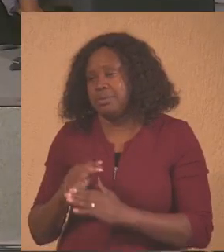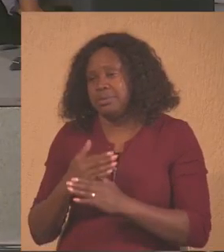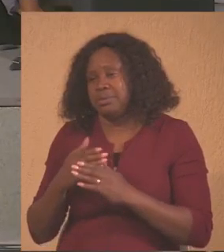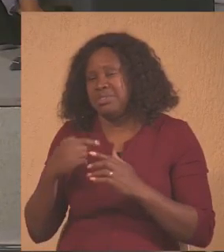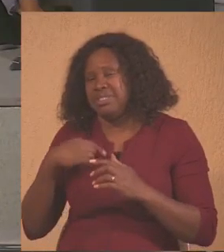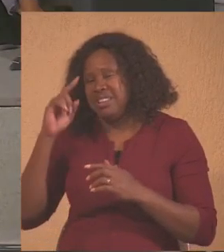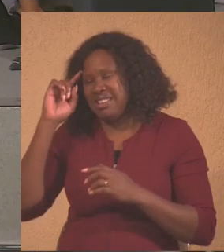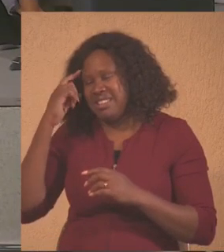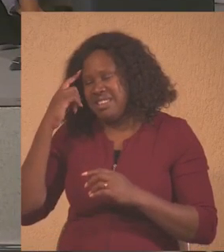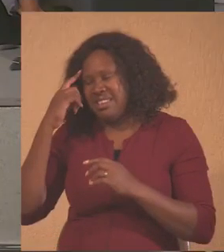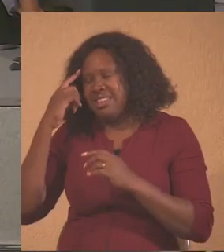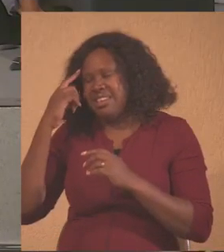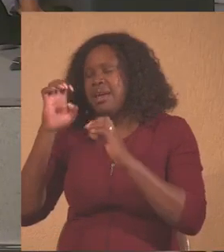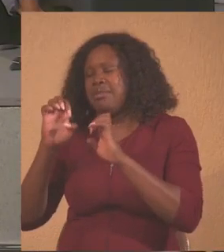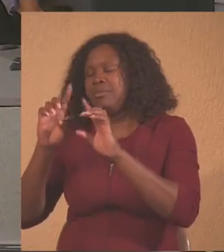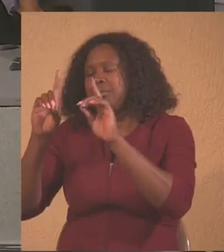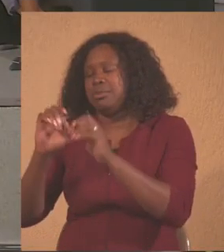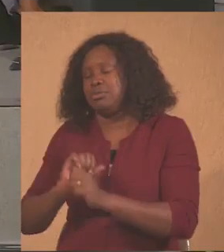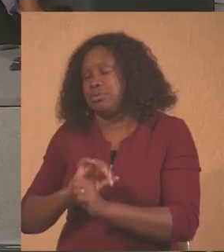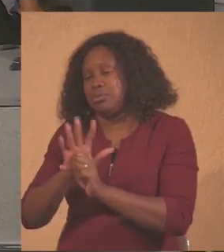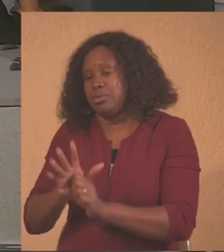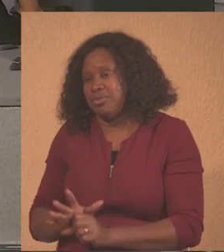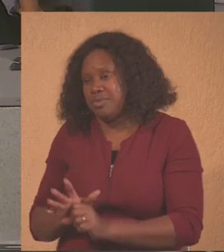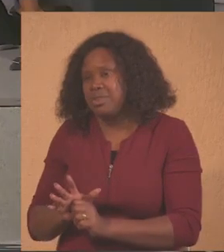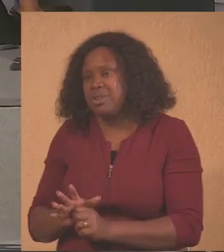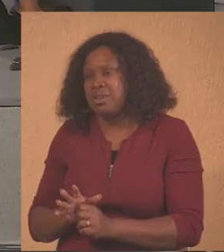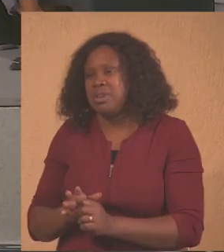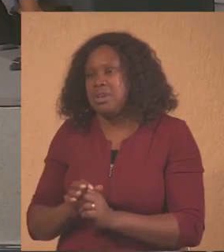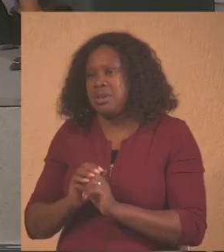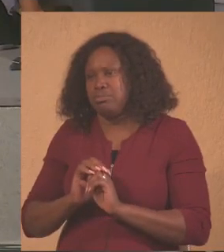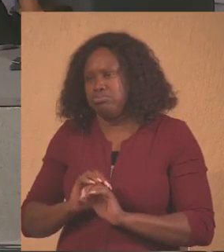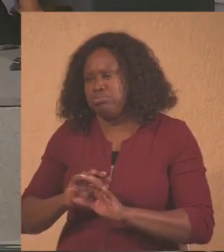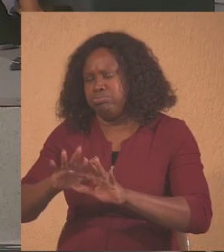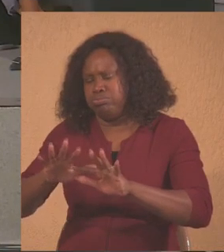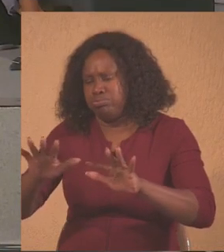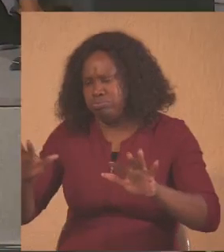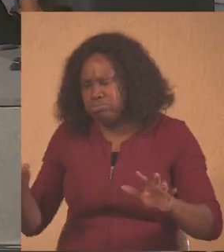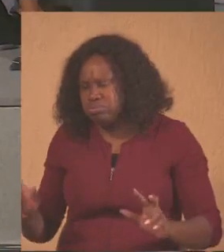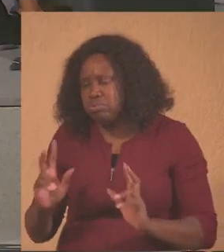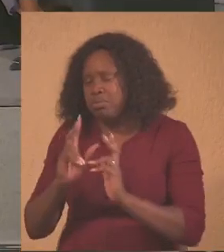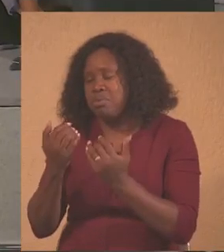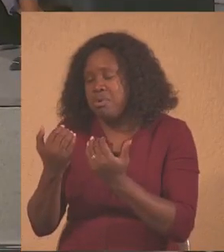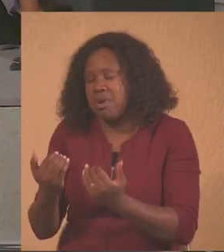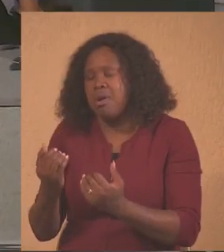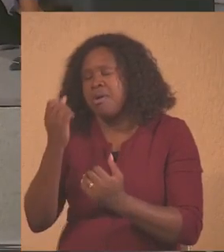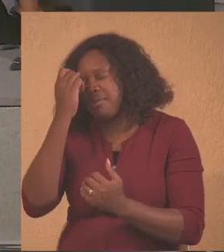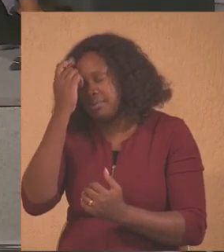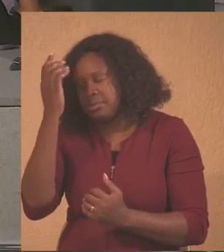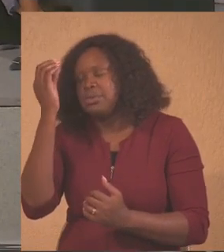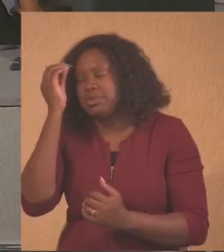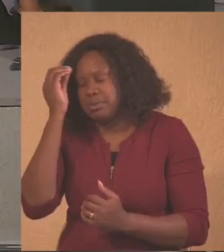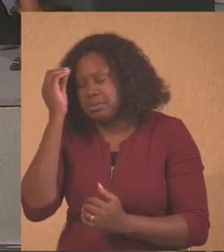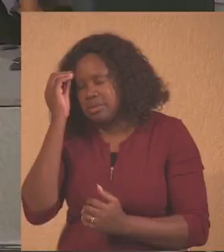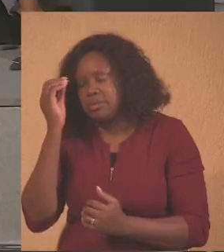COVID-19 has been so spread. People now understand. This is a pandemic. It's